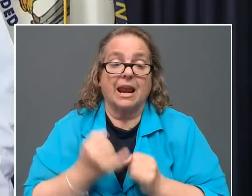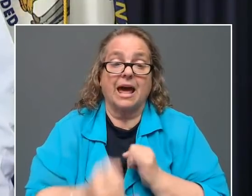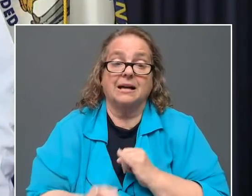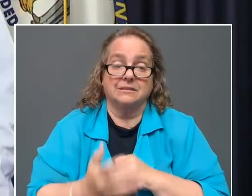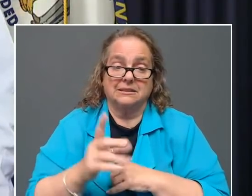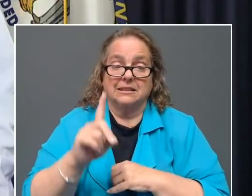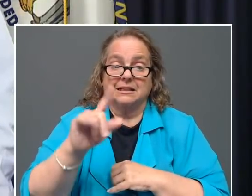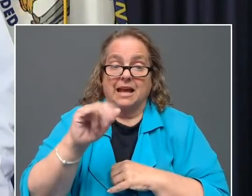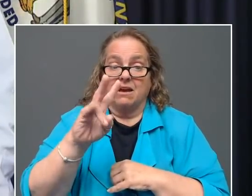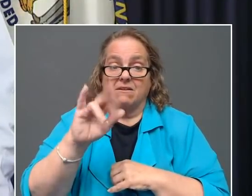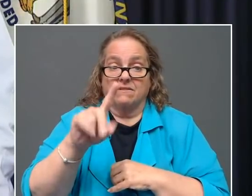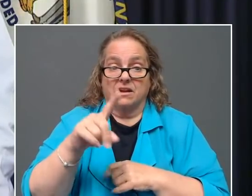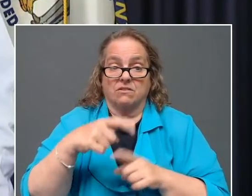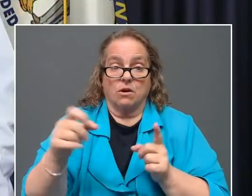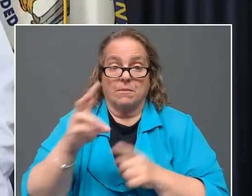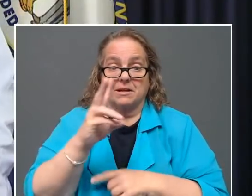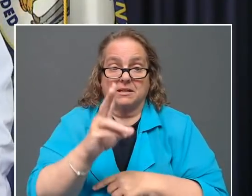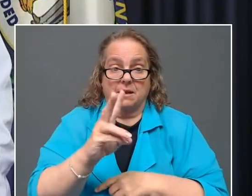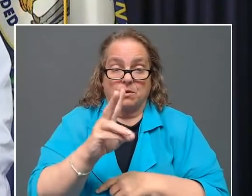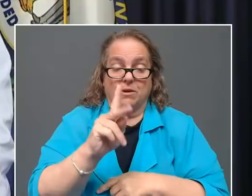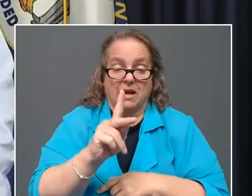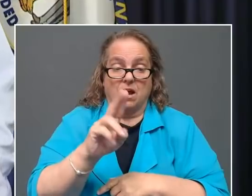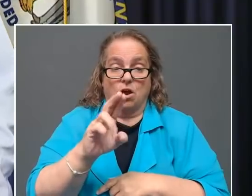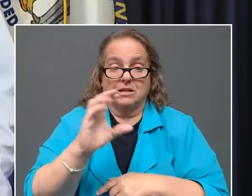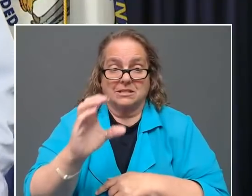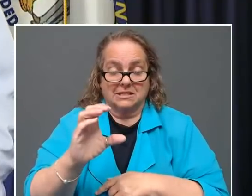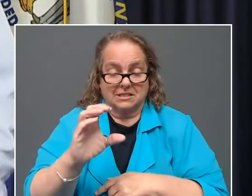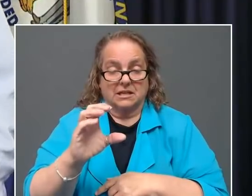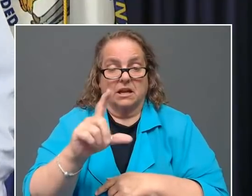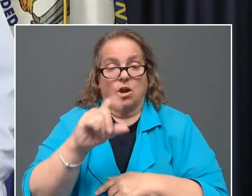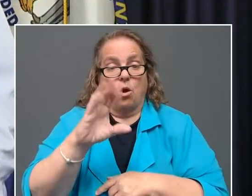Winter, WKRC Local 12.